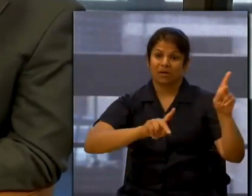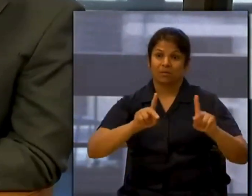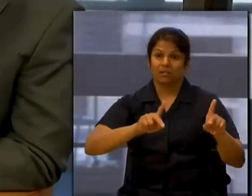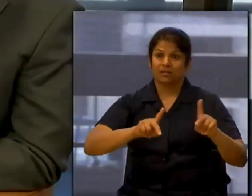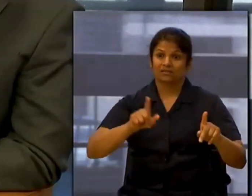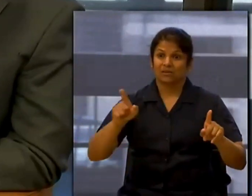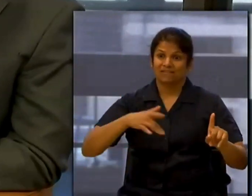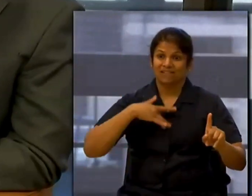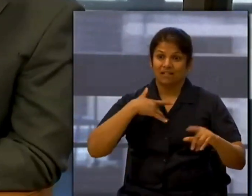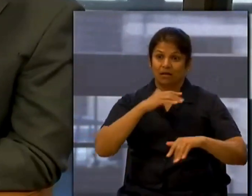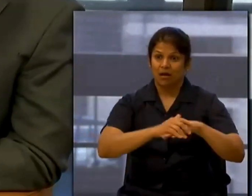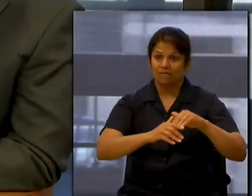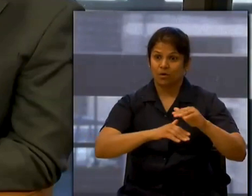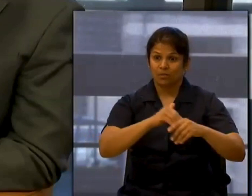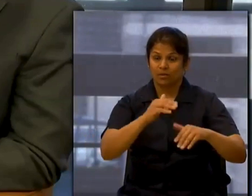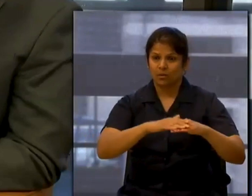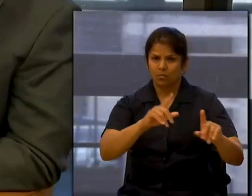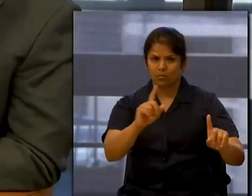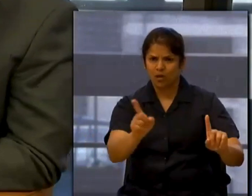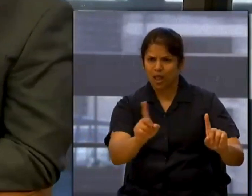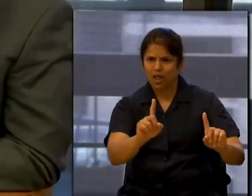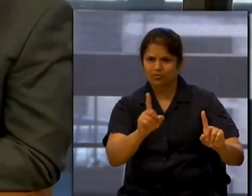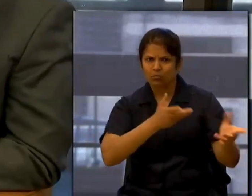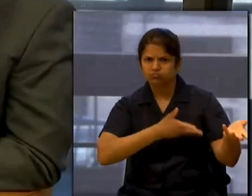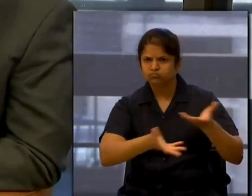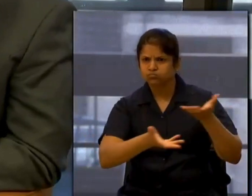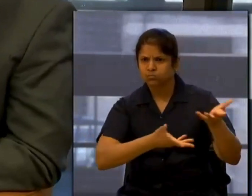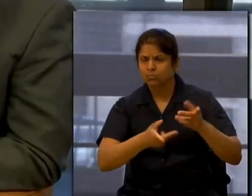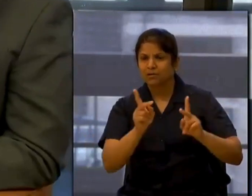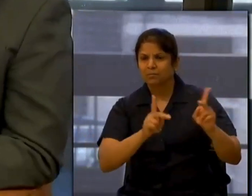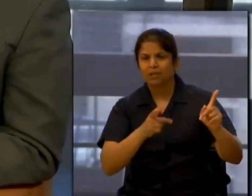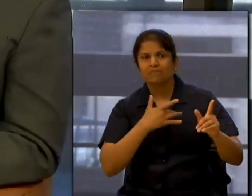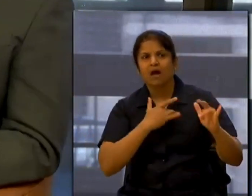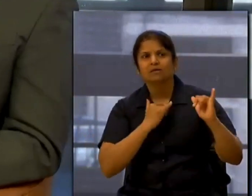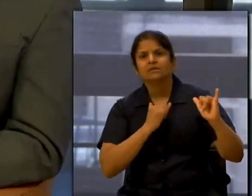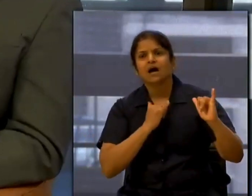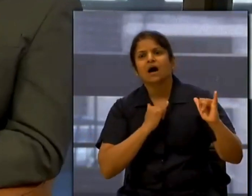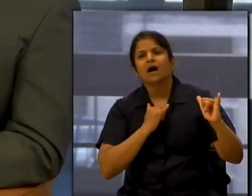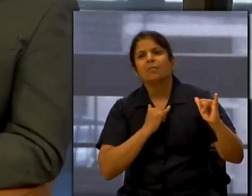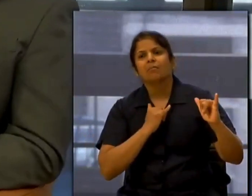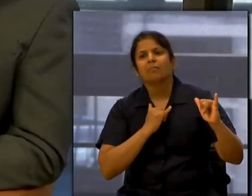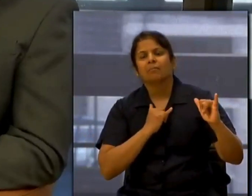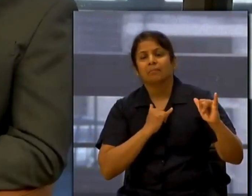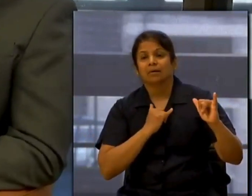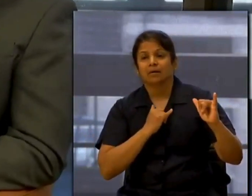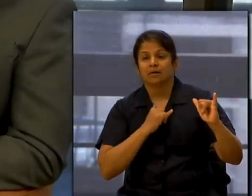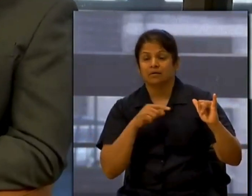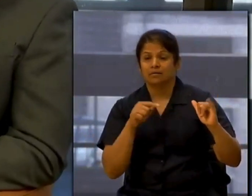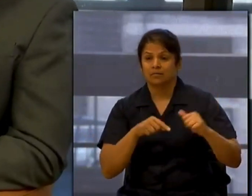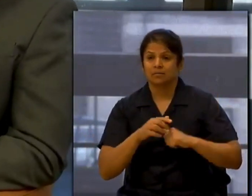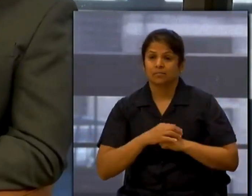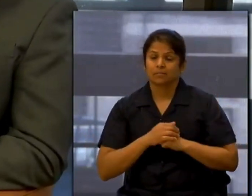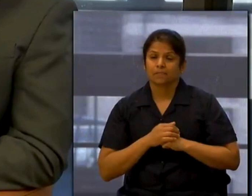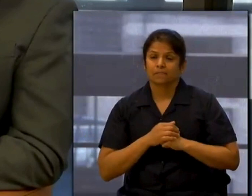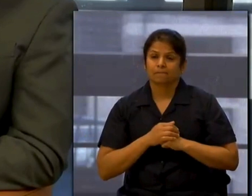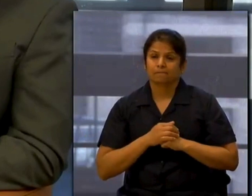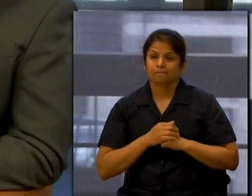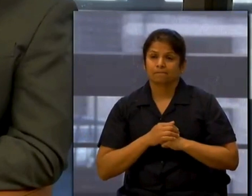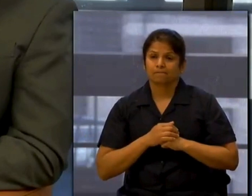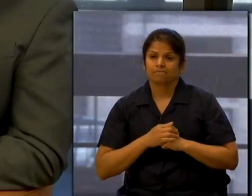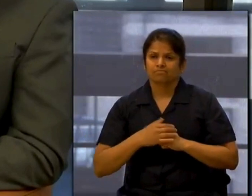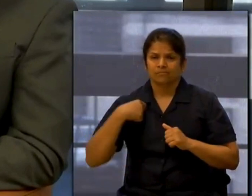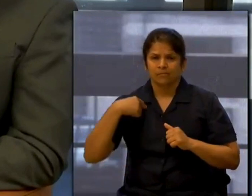in interacting with people who they can see themselves in, right? And I think about the fact that